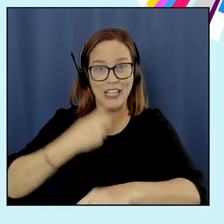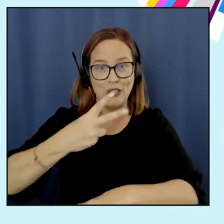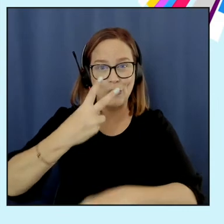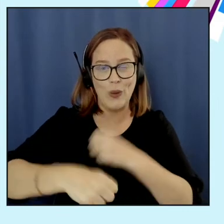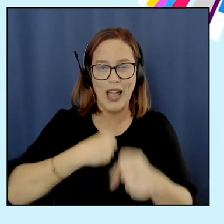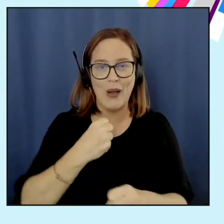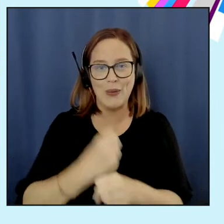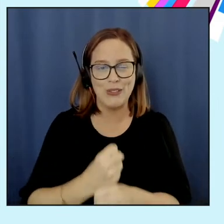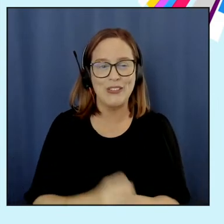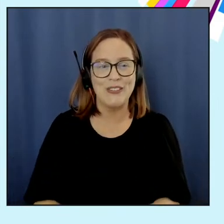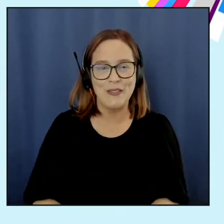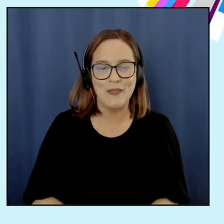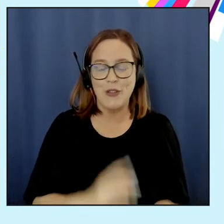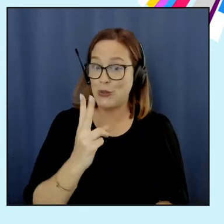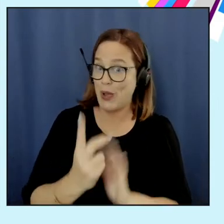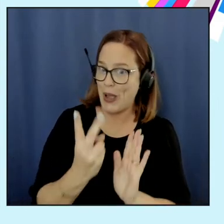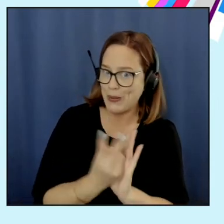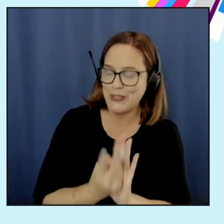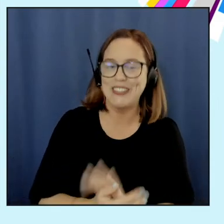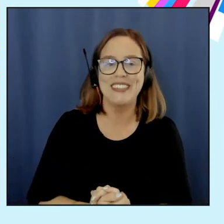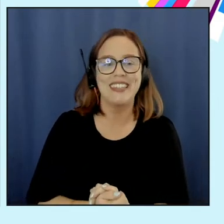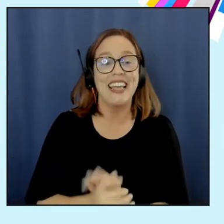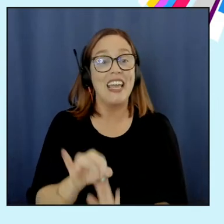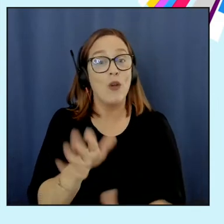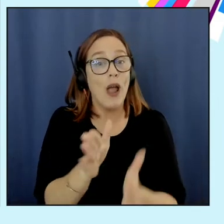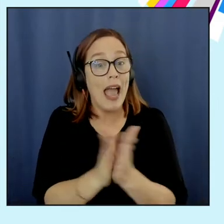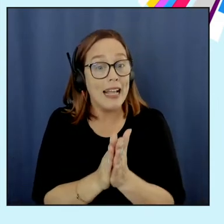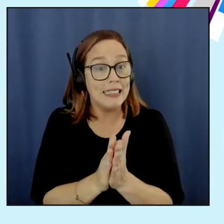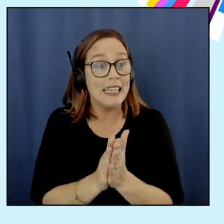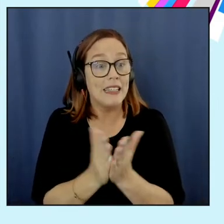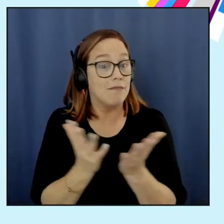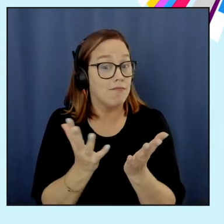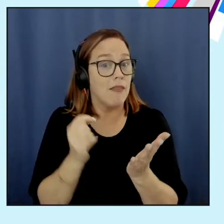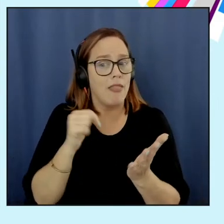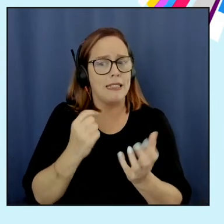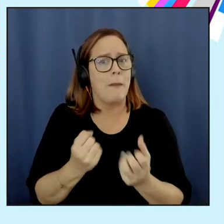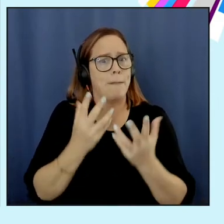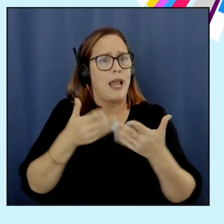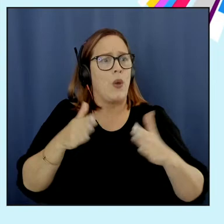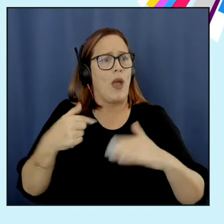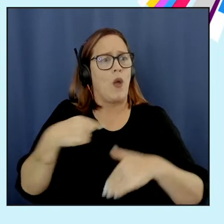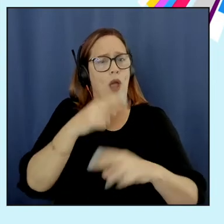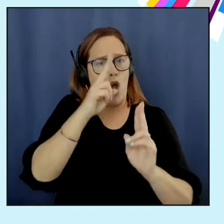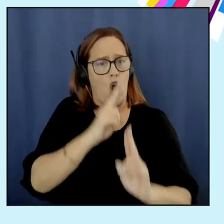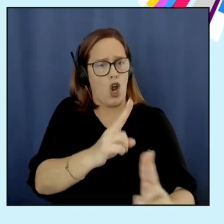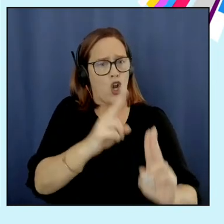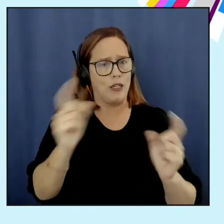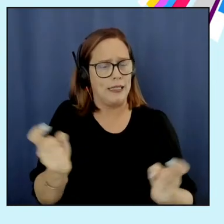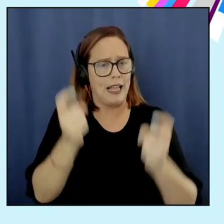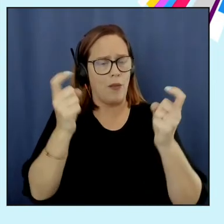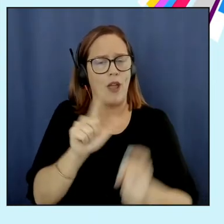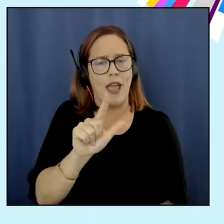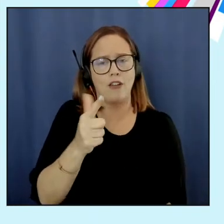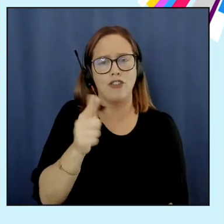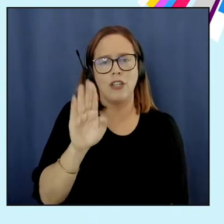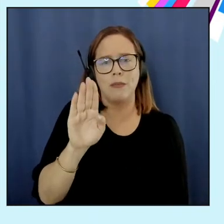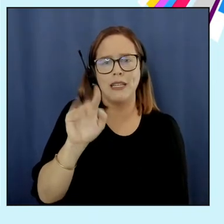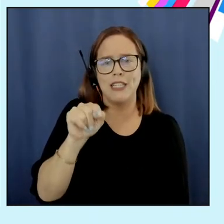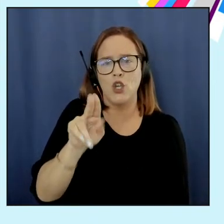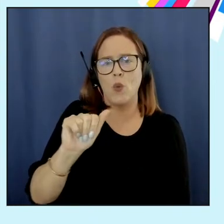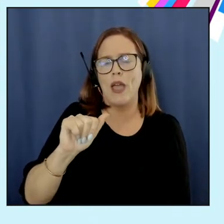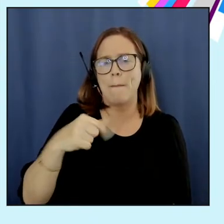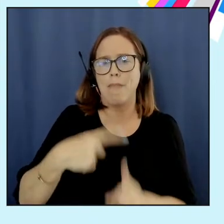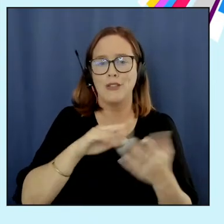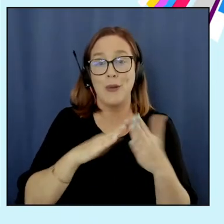this event is just one of the many ways we honor and celebrate LGBTQIA plus communities. And now for our next